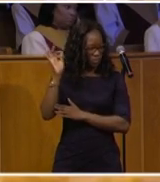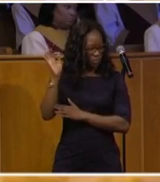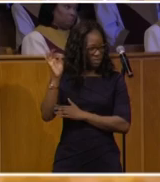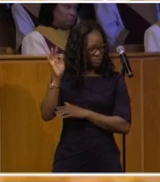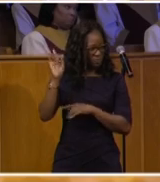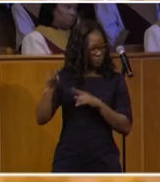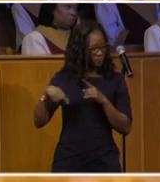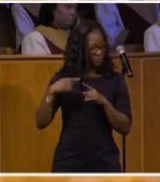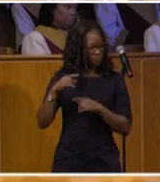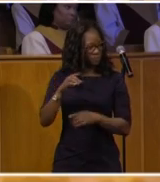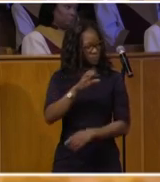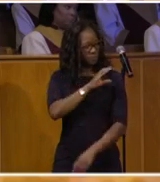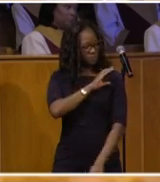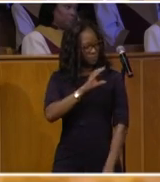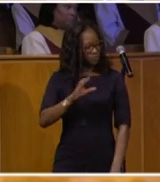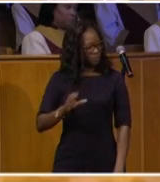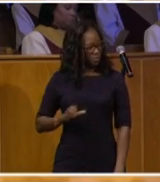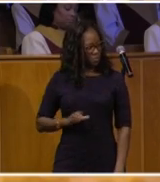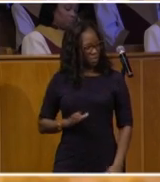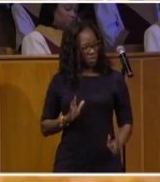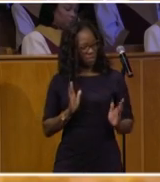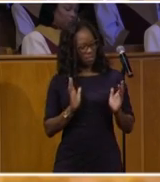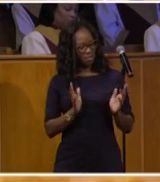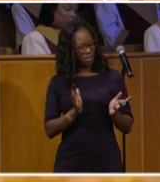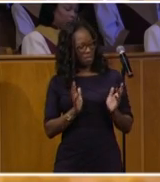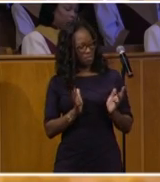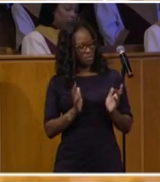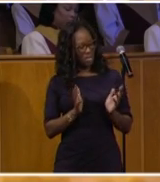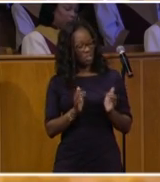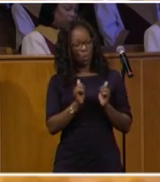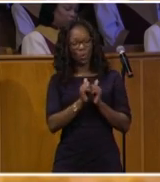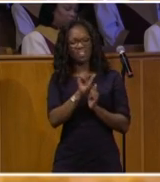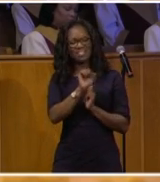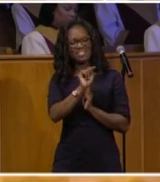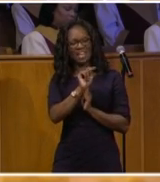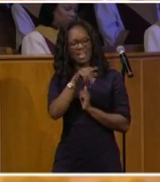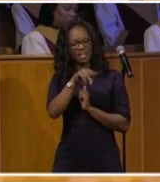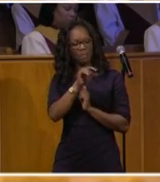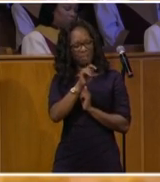about Christ's conversation with Peter, saying, "Peter, do you love me?"